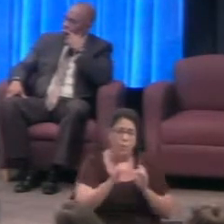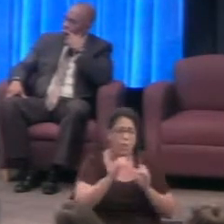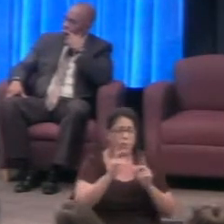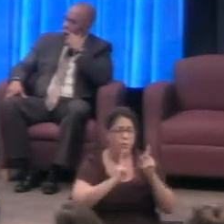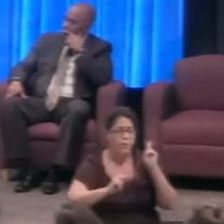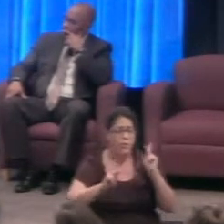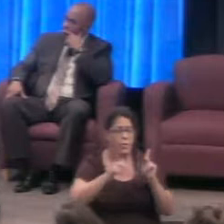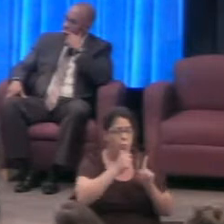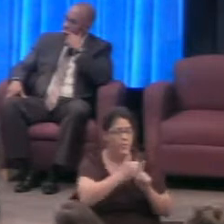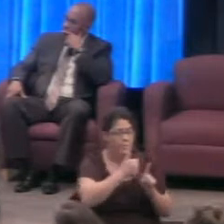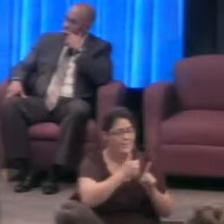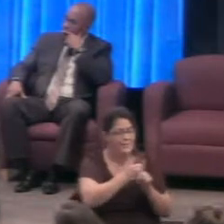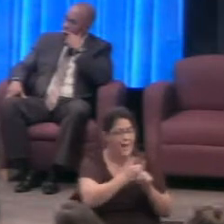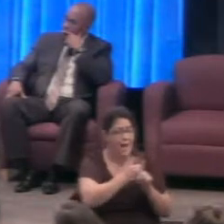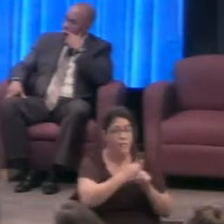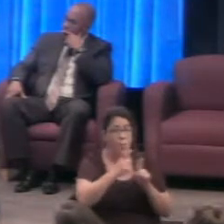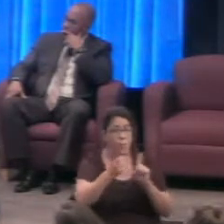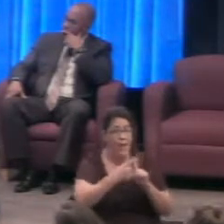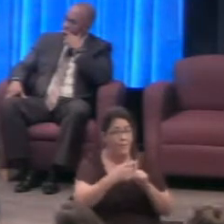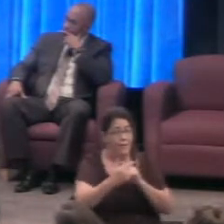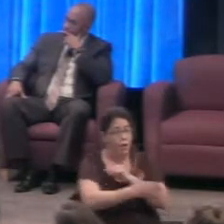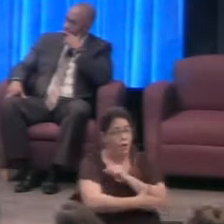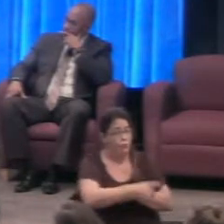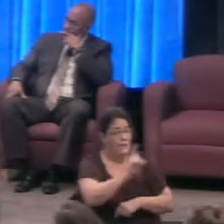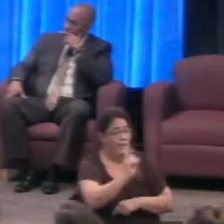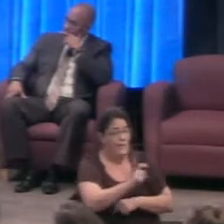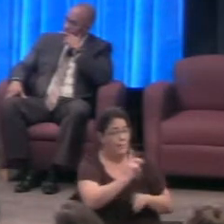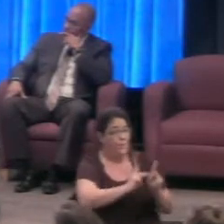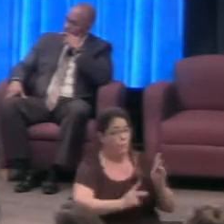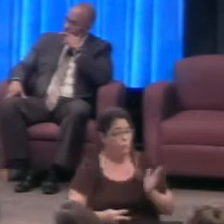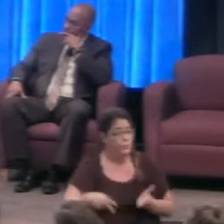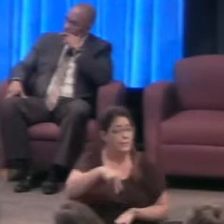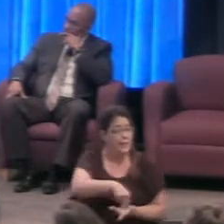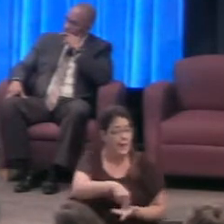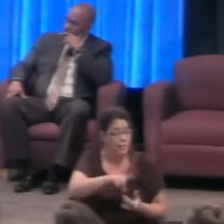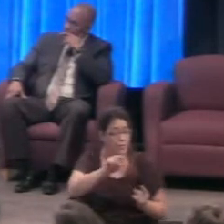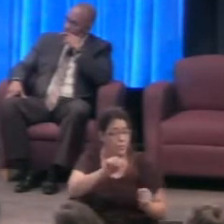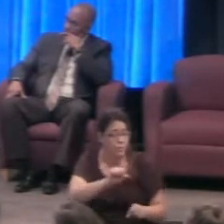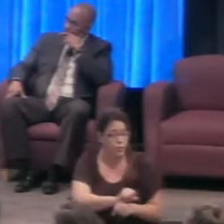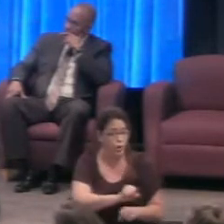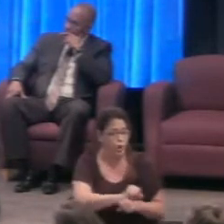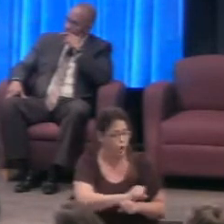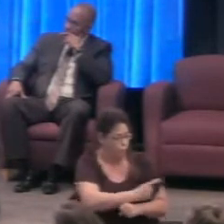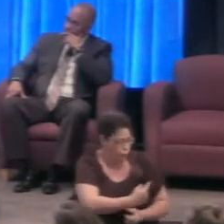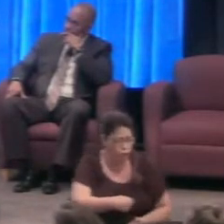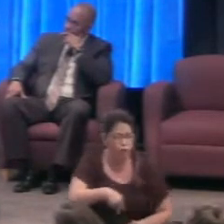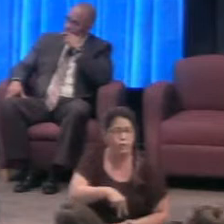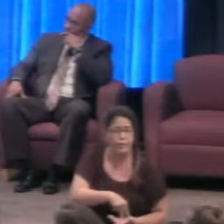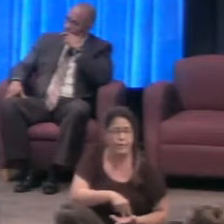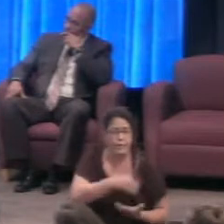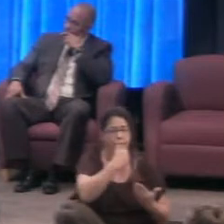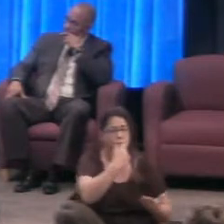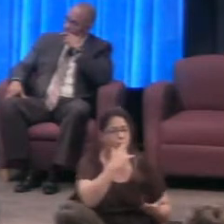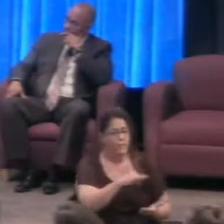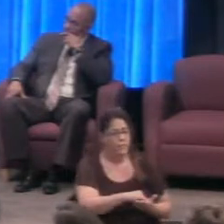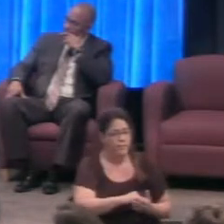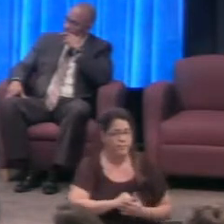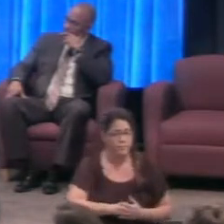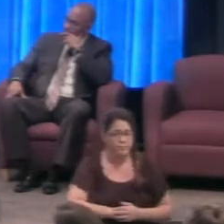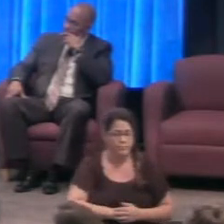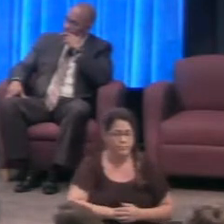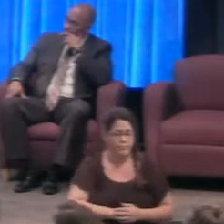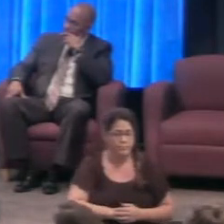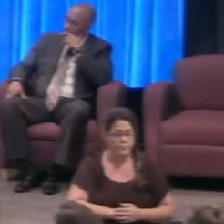who answer their nation's call to serve. Thank you for all you've done to empower those who fight our nation's wars. On a more personal